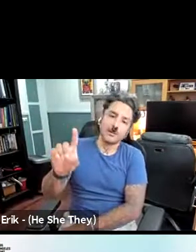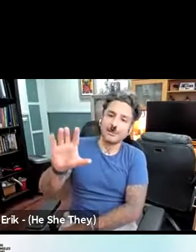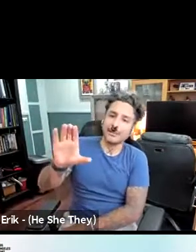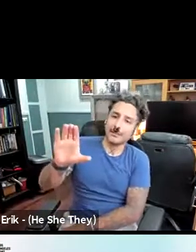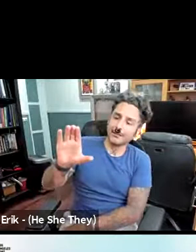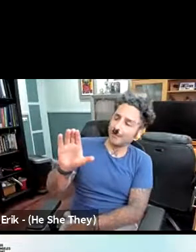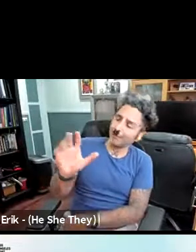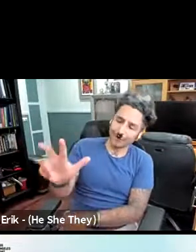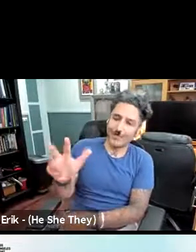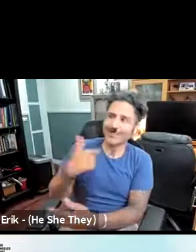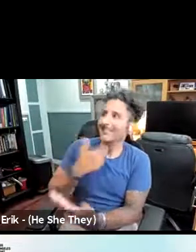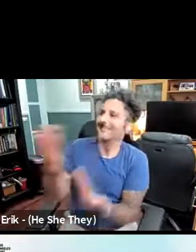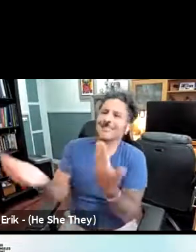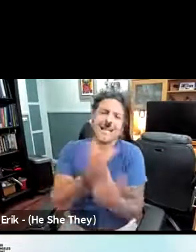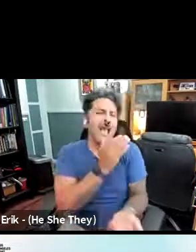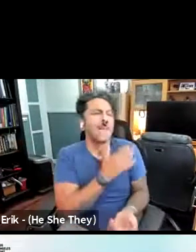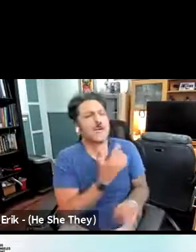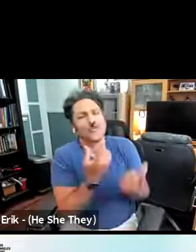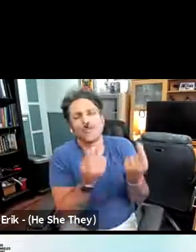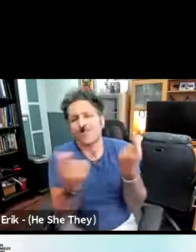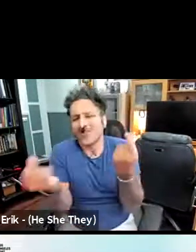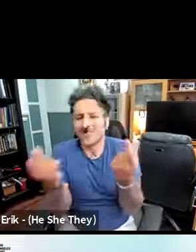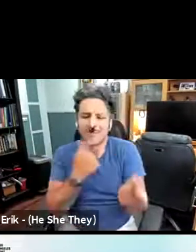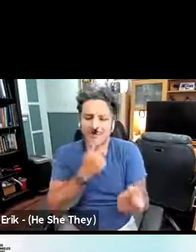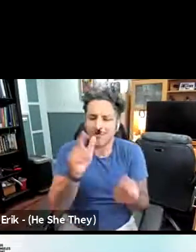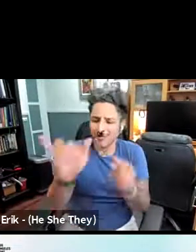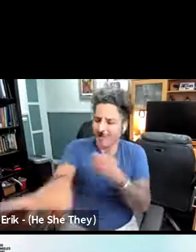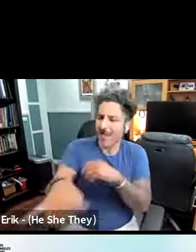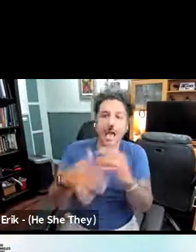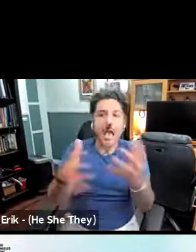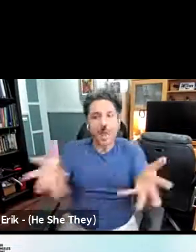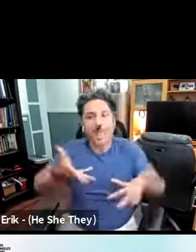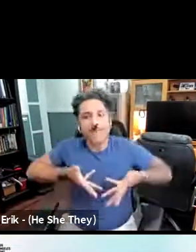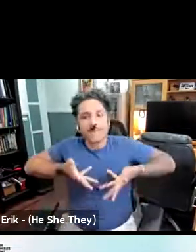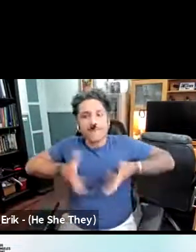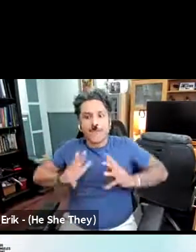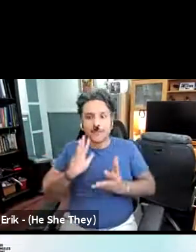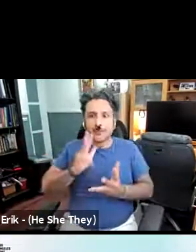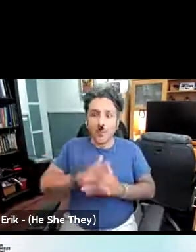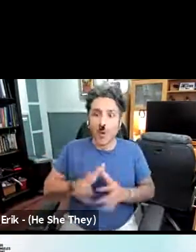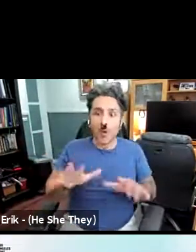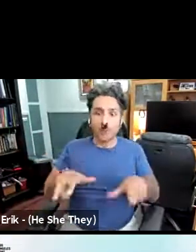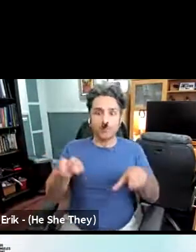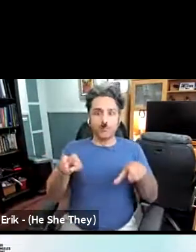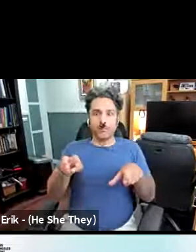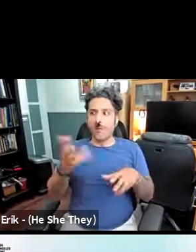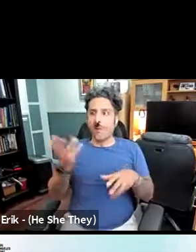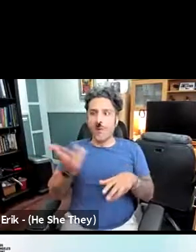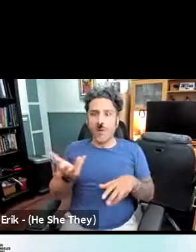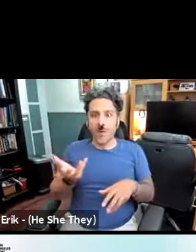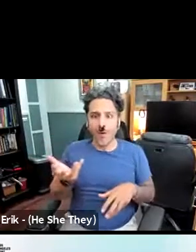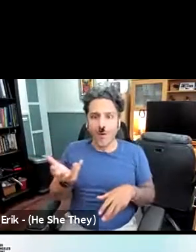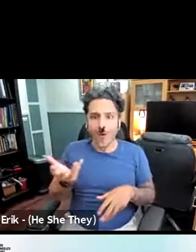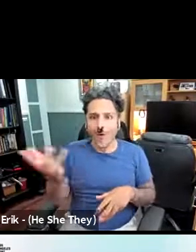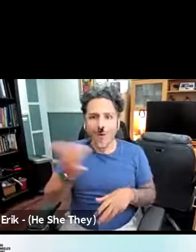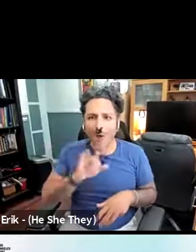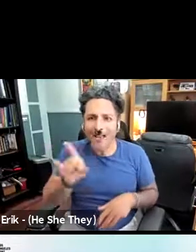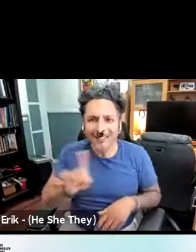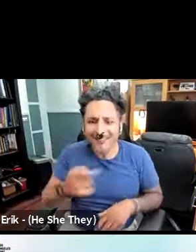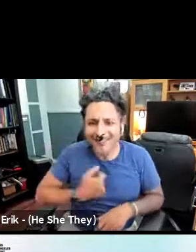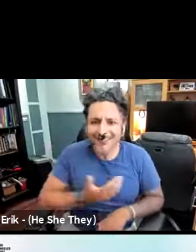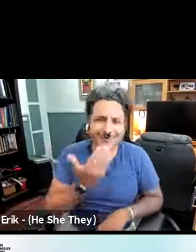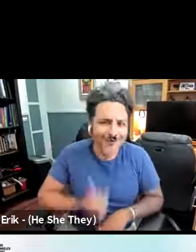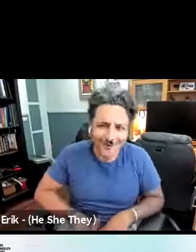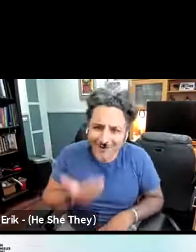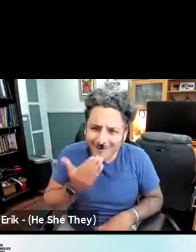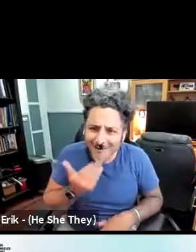Oh, I'm gonna do this, I'm gonna do that. And then after you get into it, baby, you say, my Lord, where is the sugar? Where is the